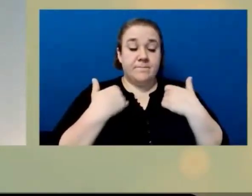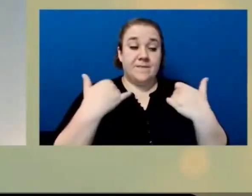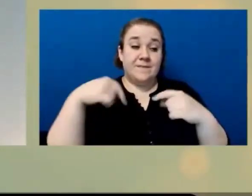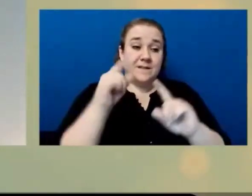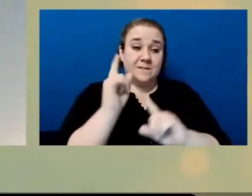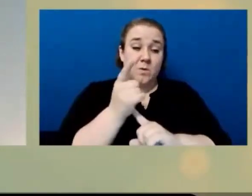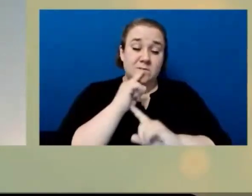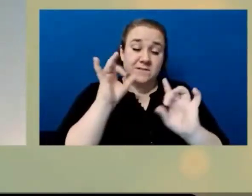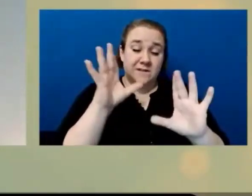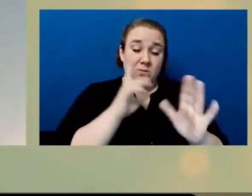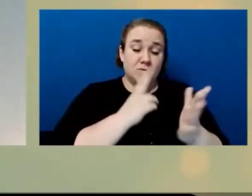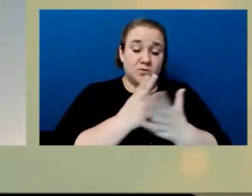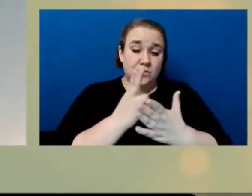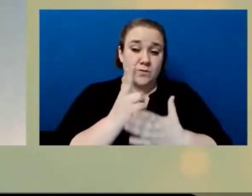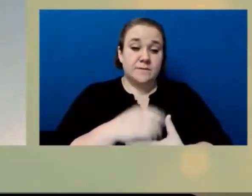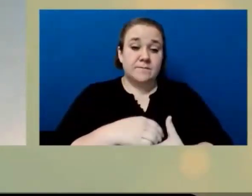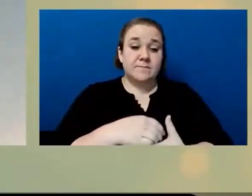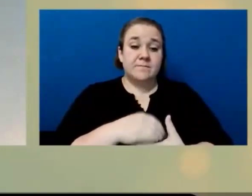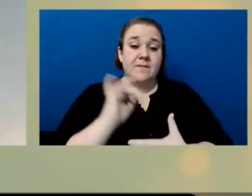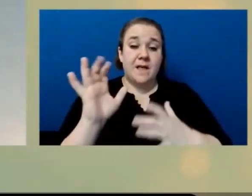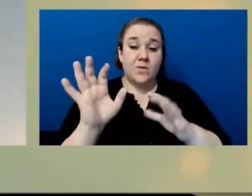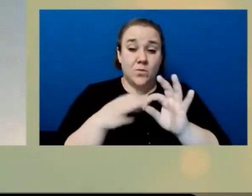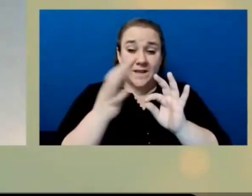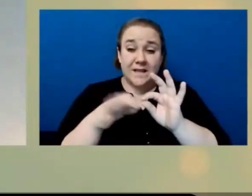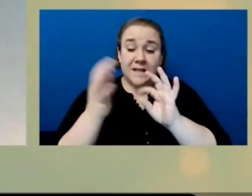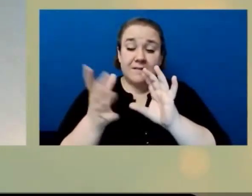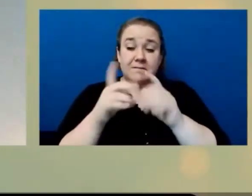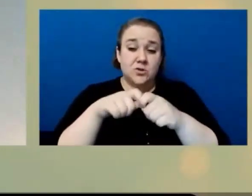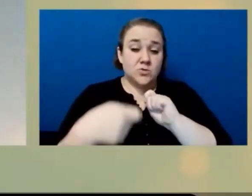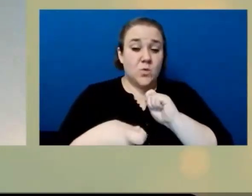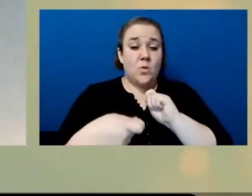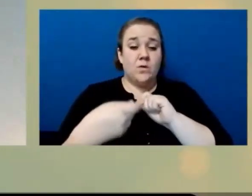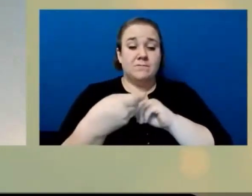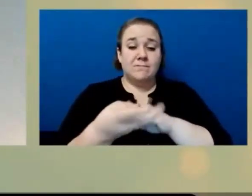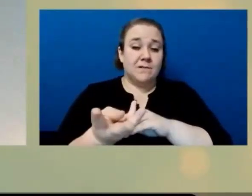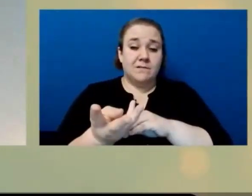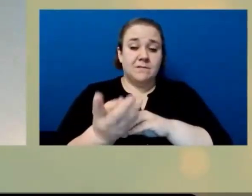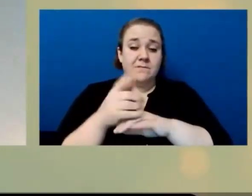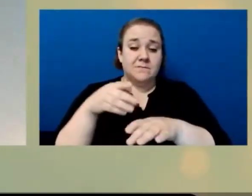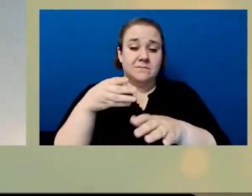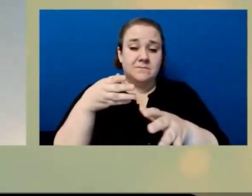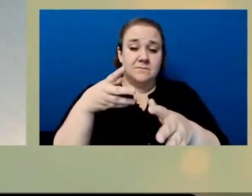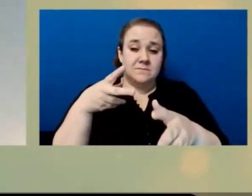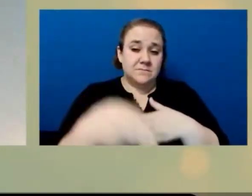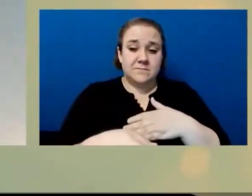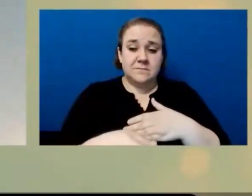And I'm not certain that we have learned well to mend.